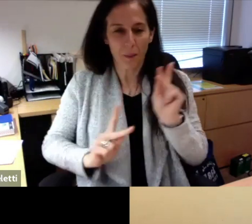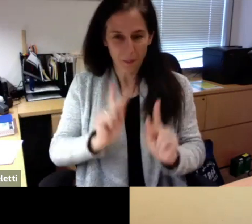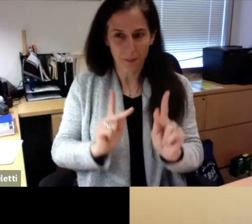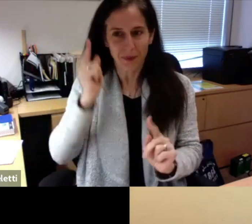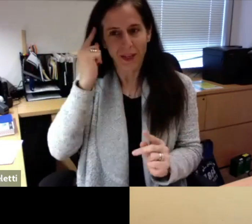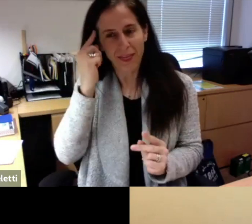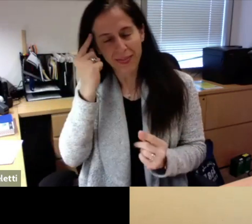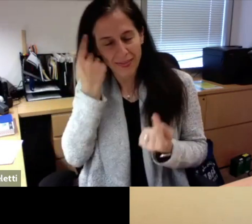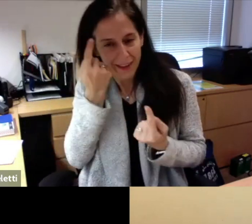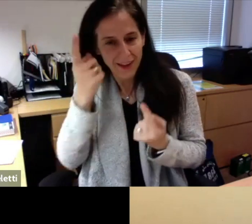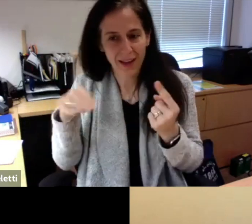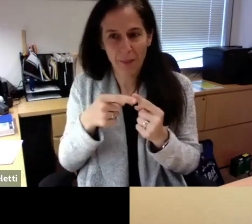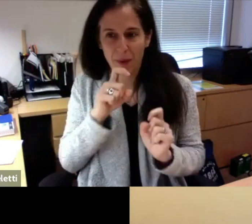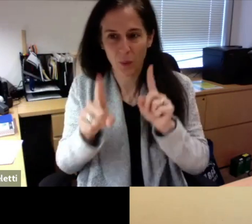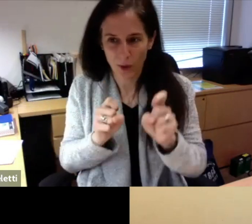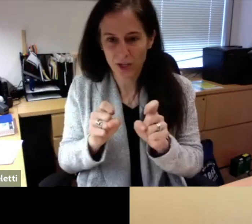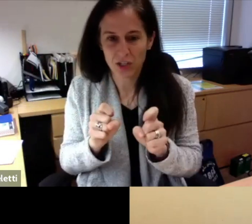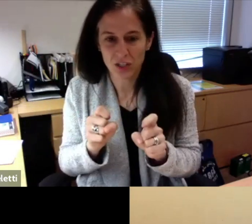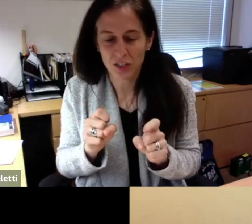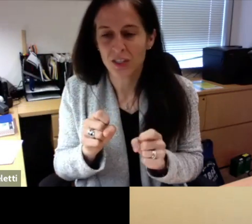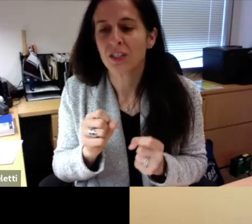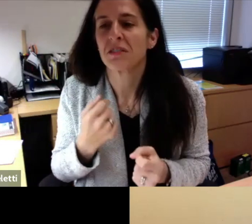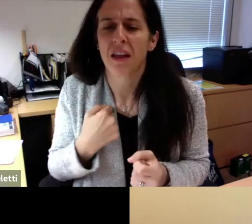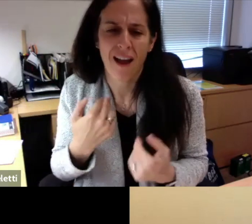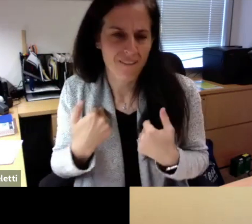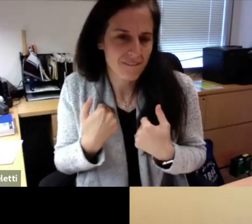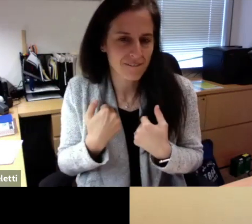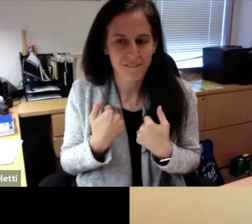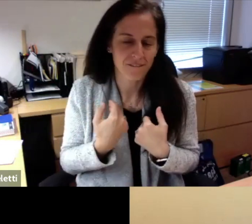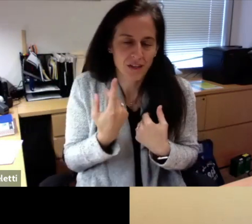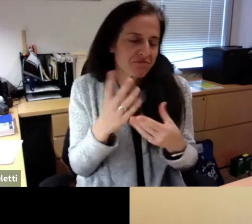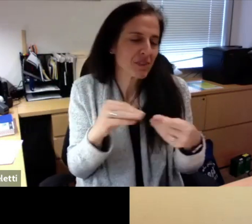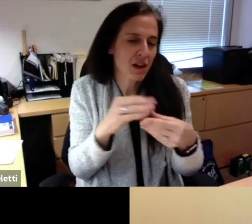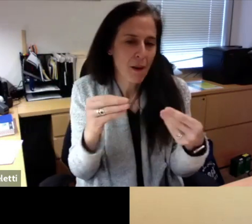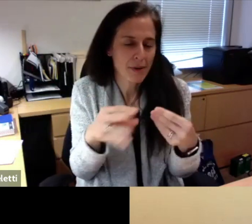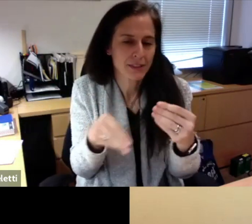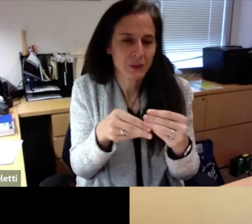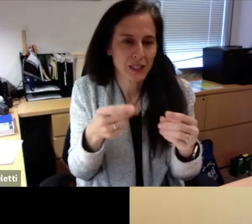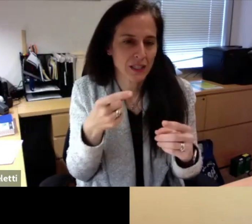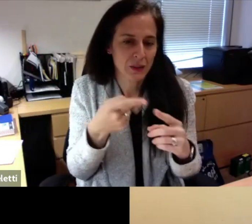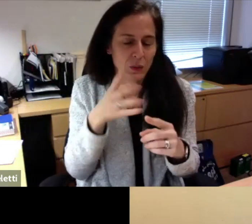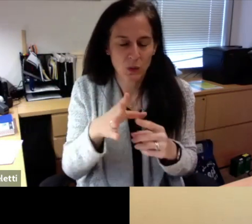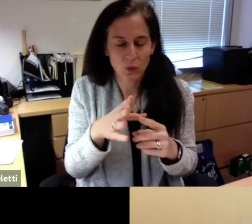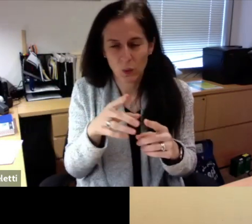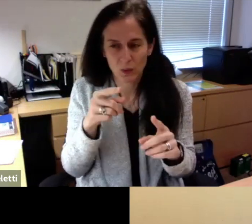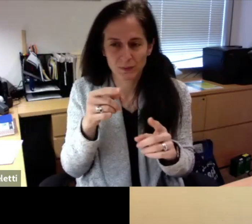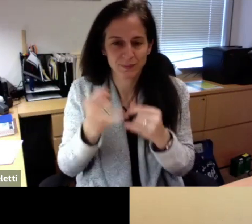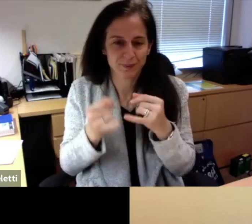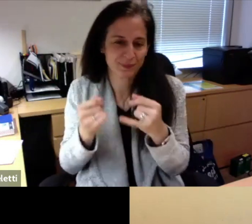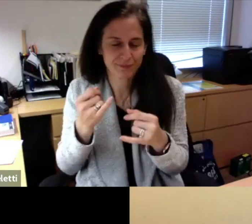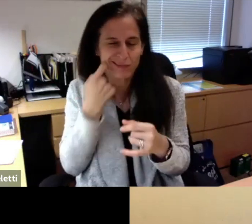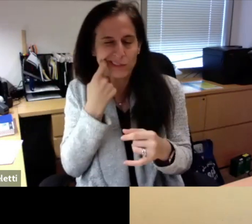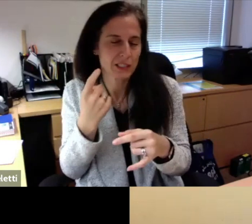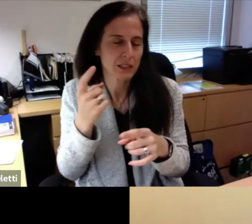While people are thinking about a question to ask, I certainly have one of my own, and want to just also comment actually